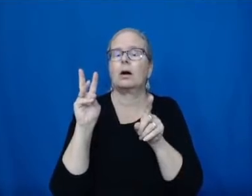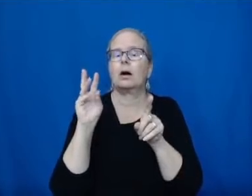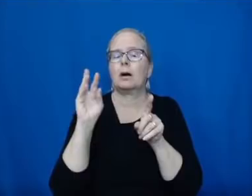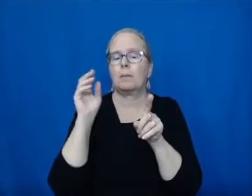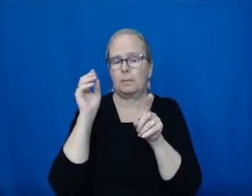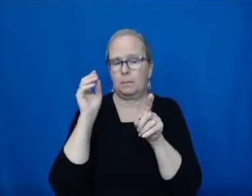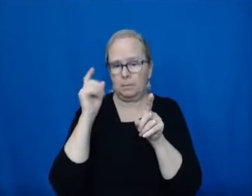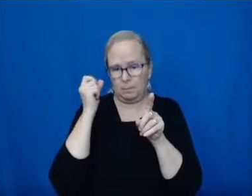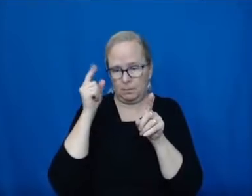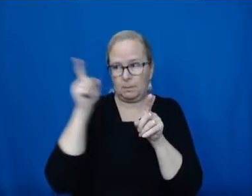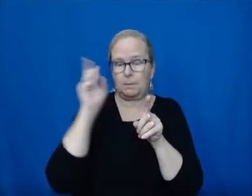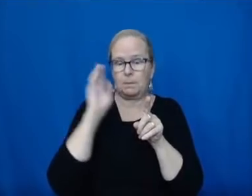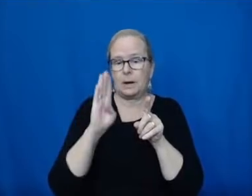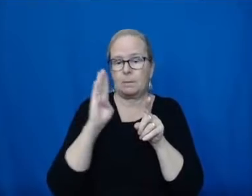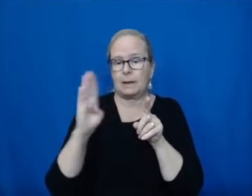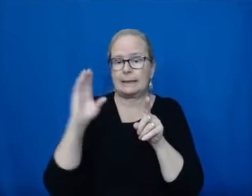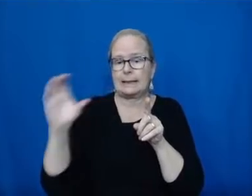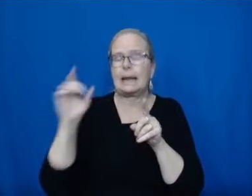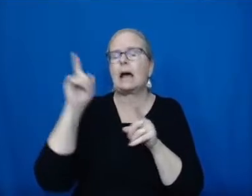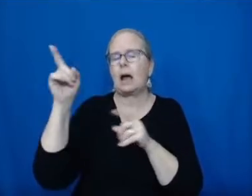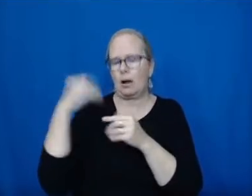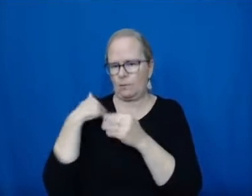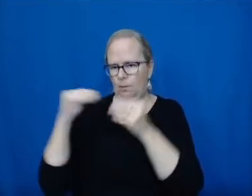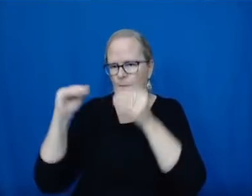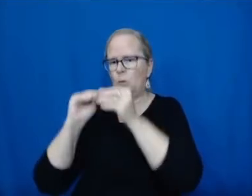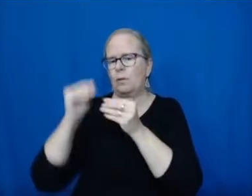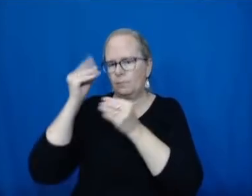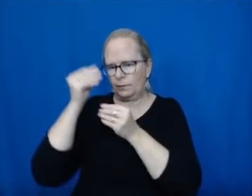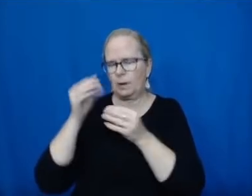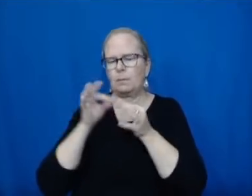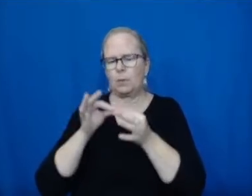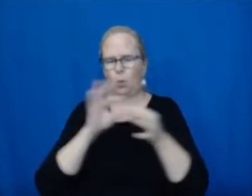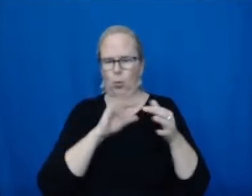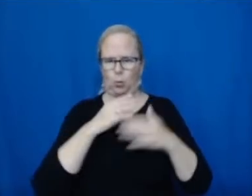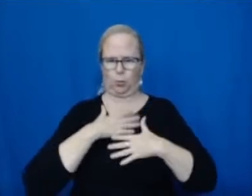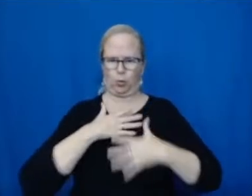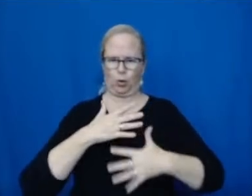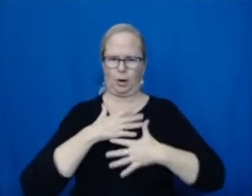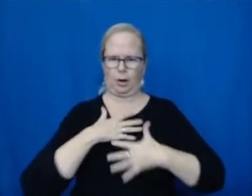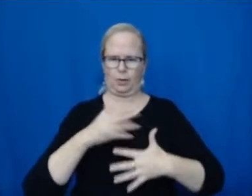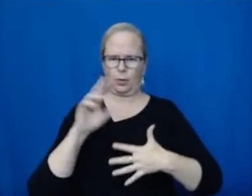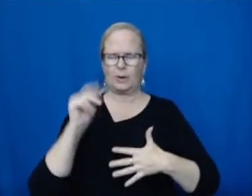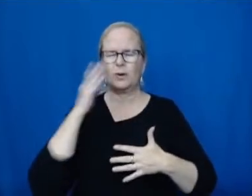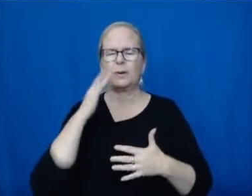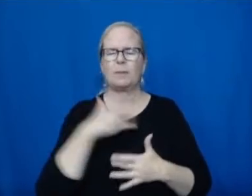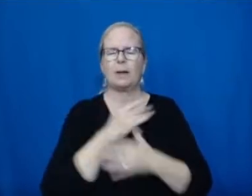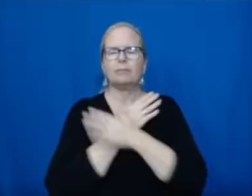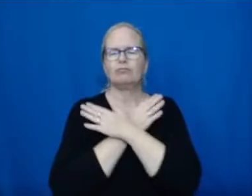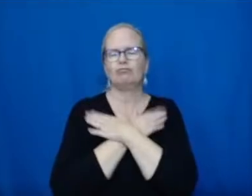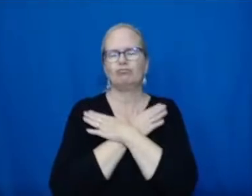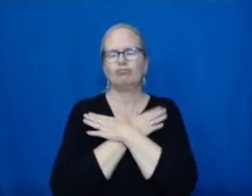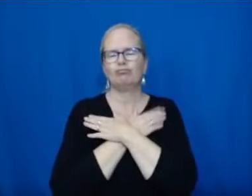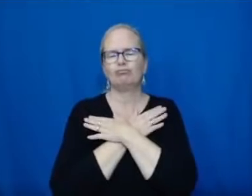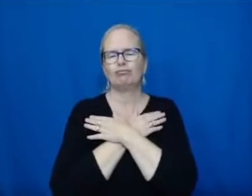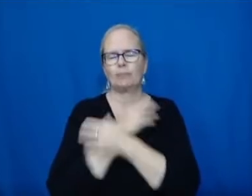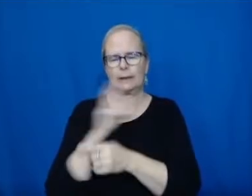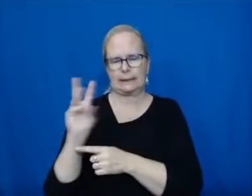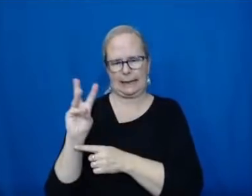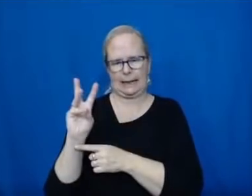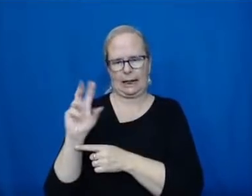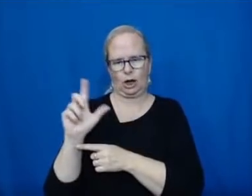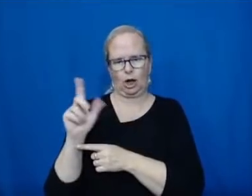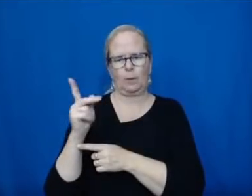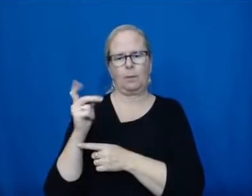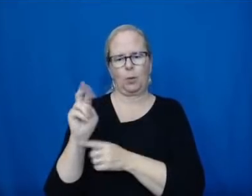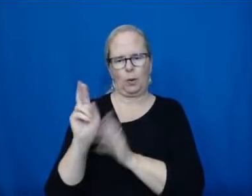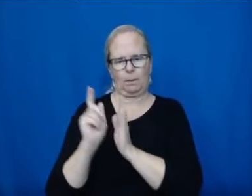minute. And when we're really pushing hard, we get up to 90 liters per minute. So if you look down below, there's the